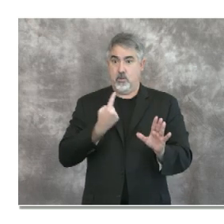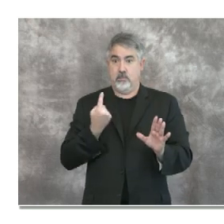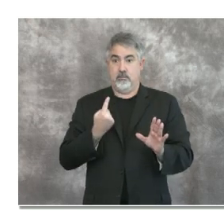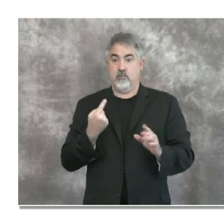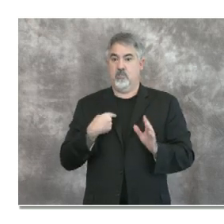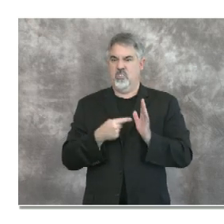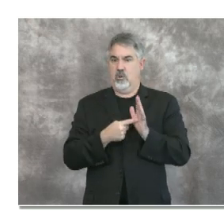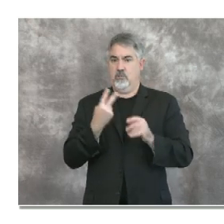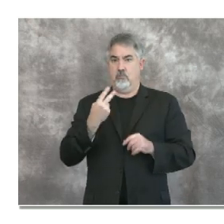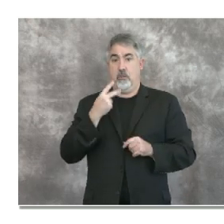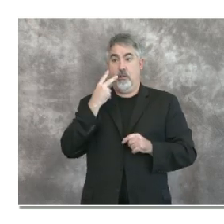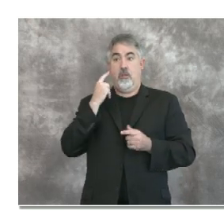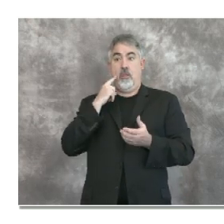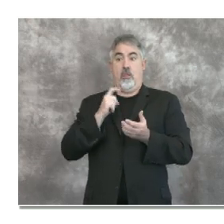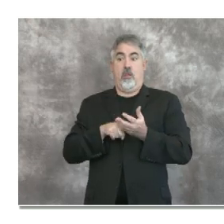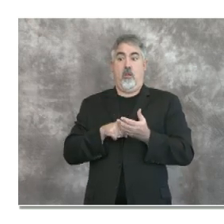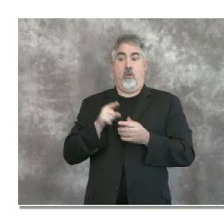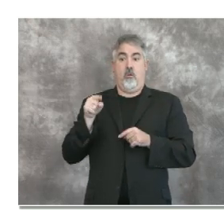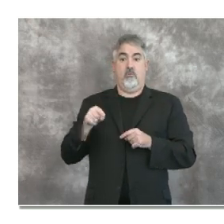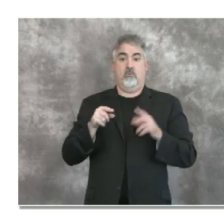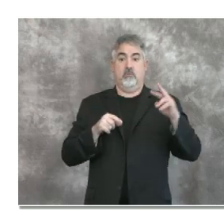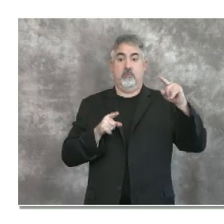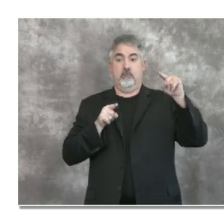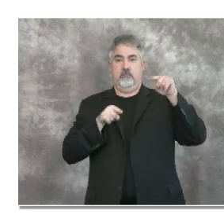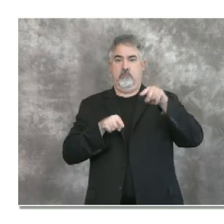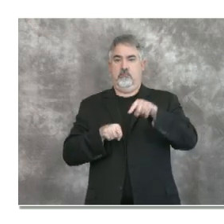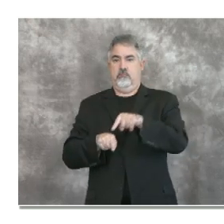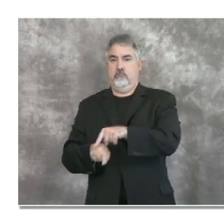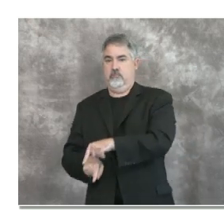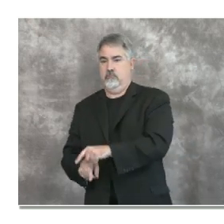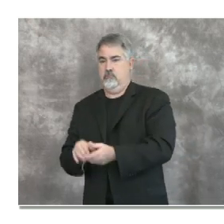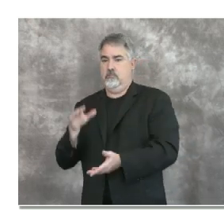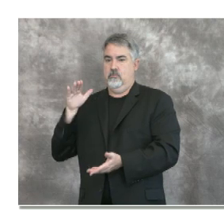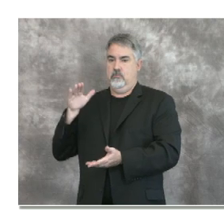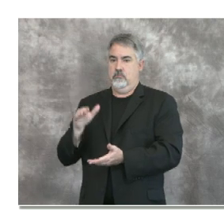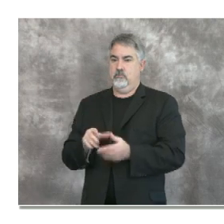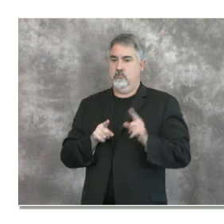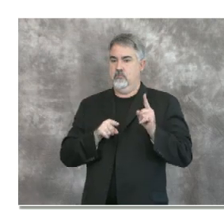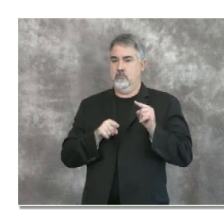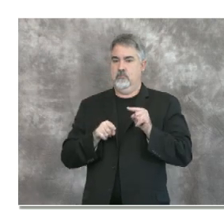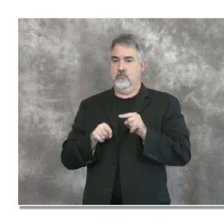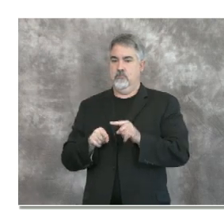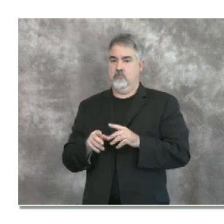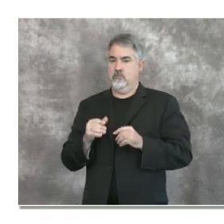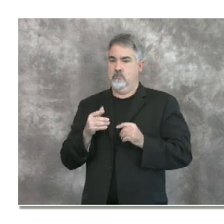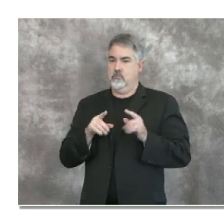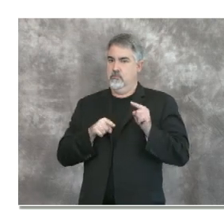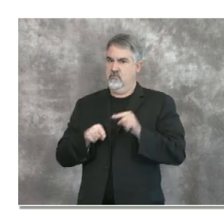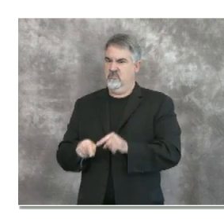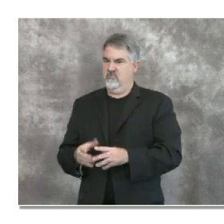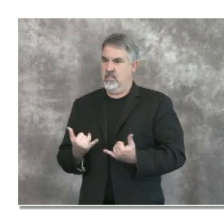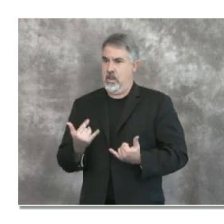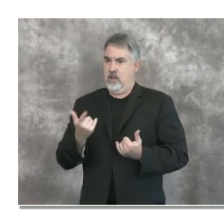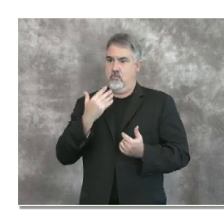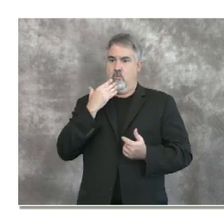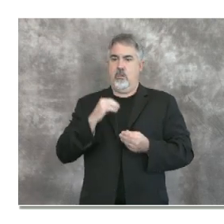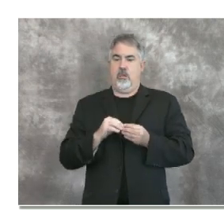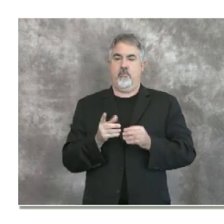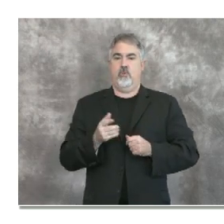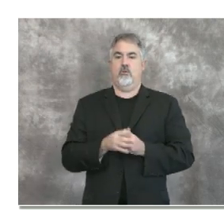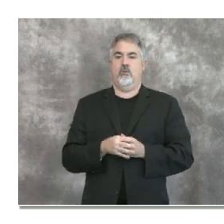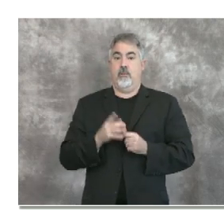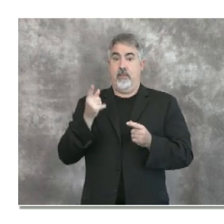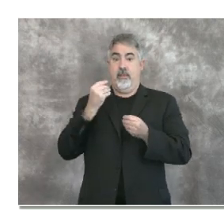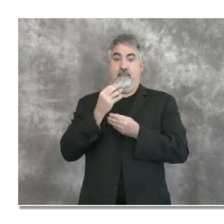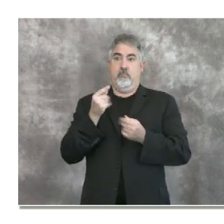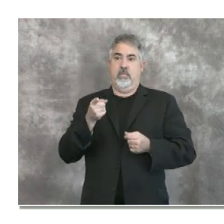both of these metrics are trending in the right downward projection, and this information is as